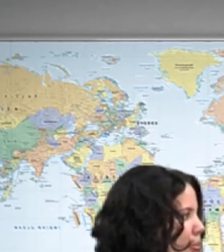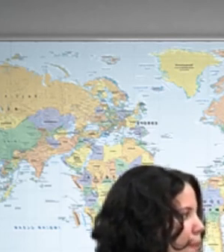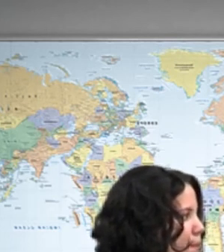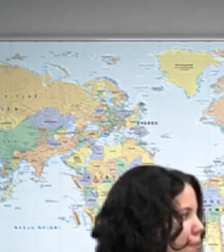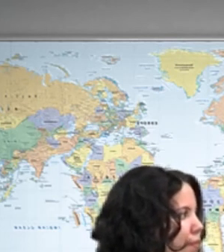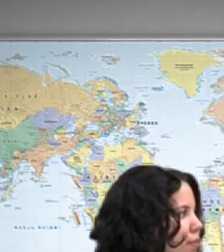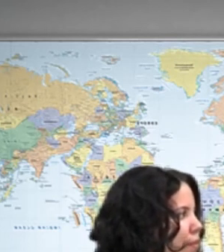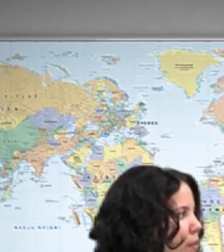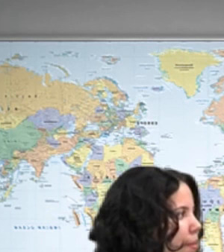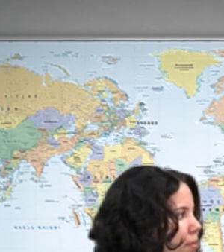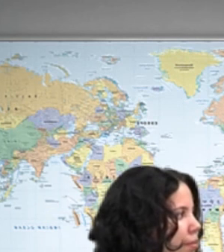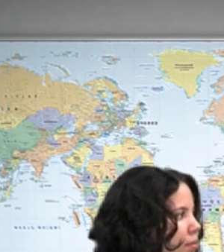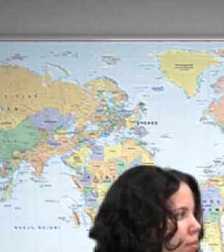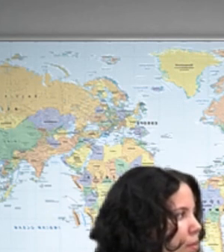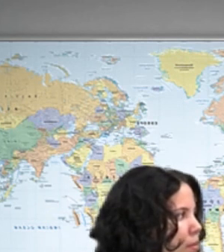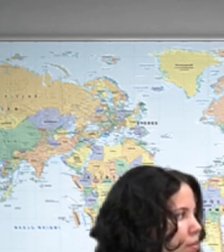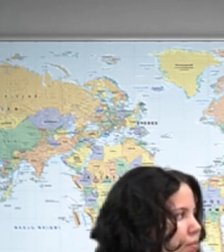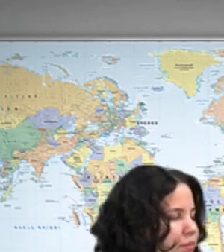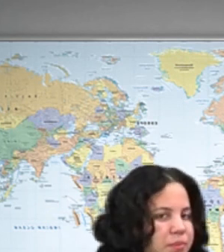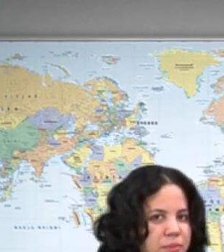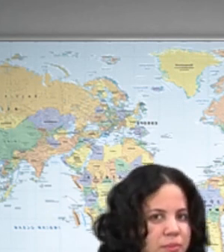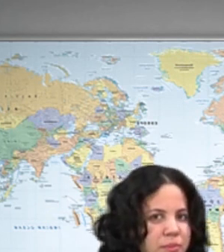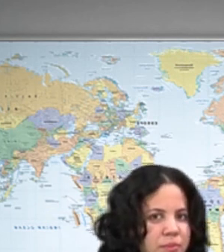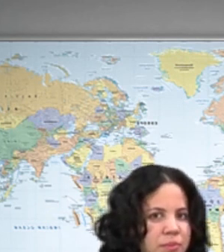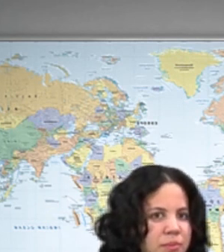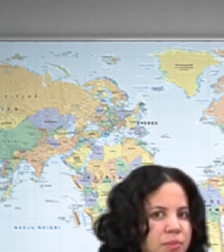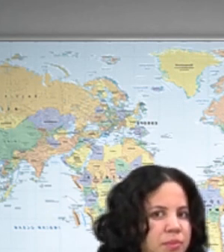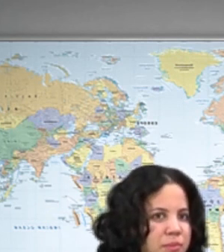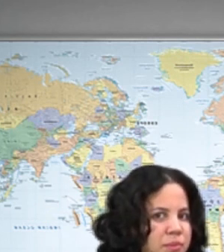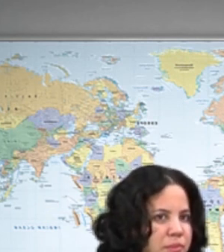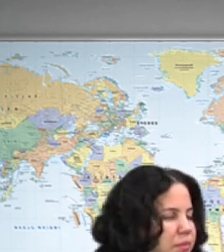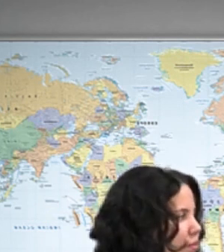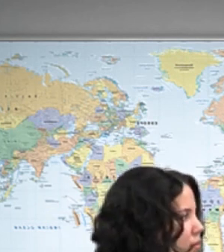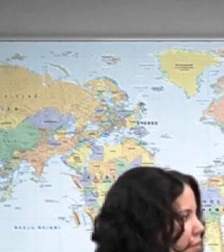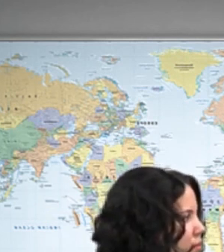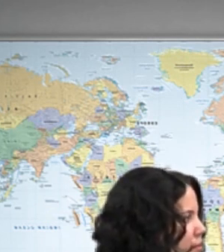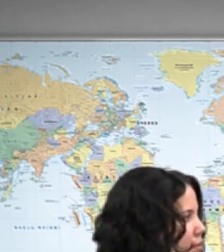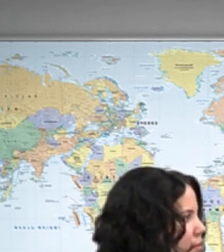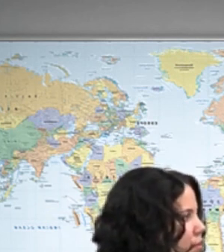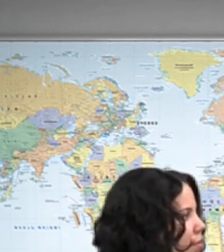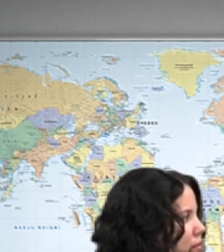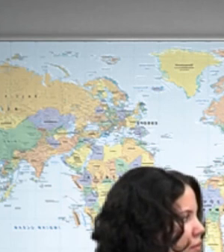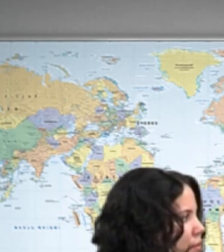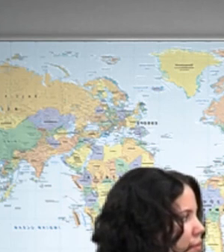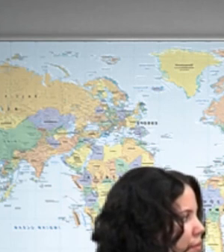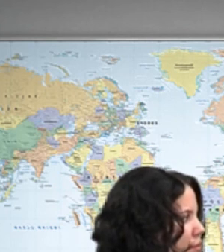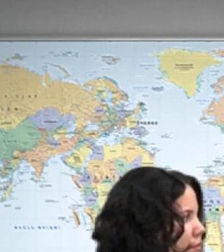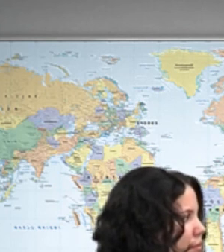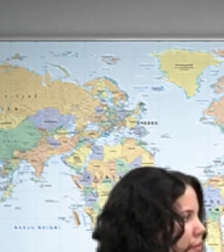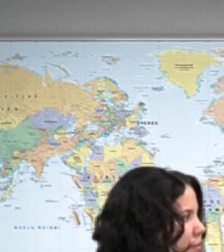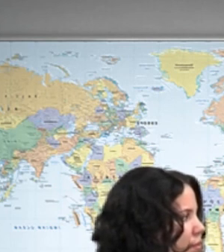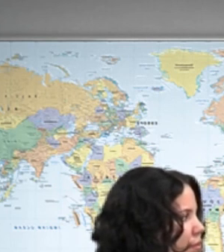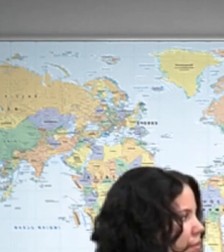Andre Kandundu. I'm a part-time lecturer at UNAM Commercial Campus in the Faculty of Education, Arts Education, and I've